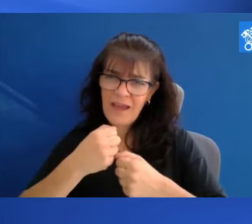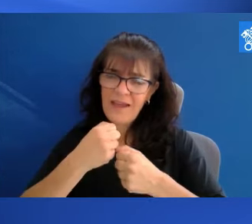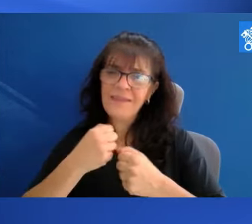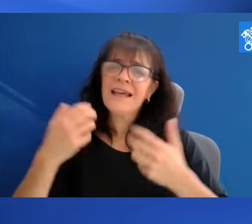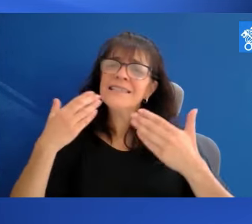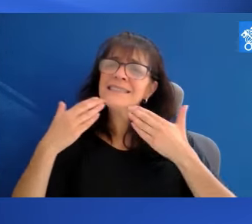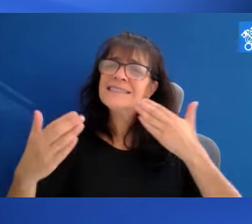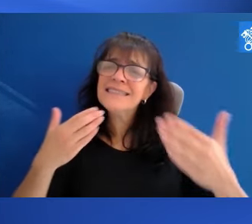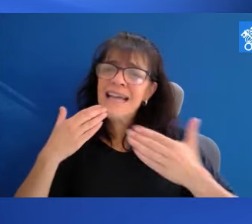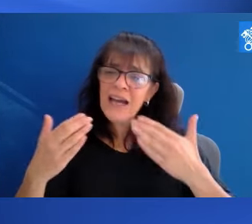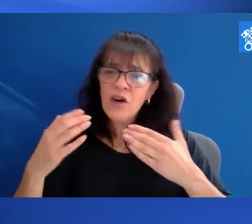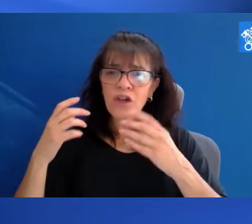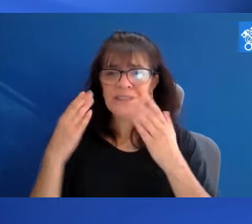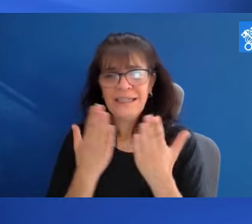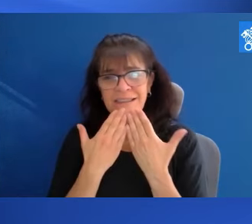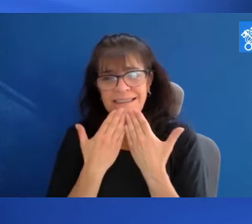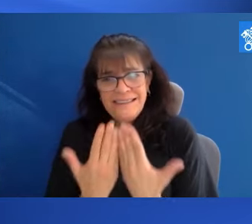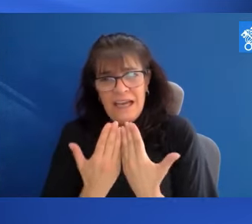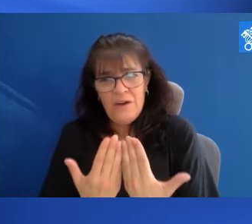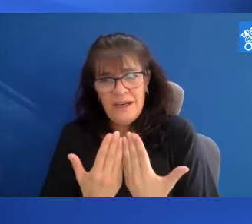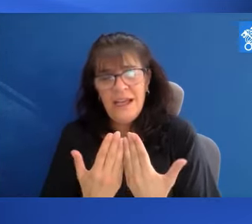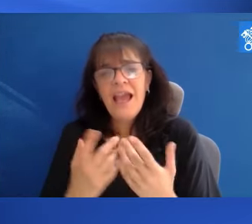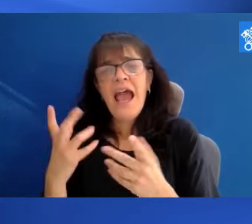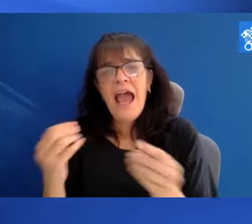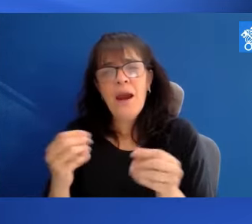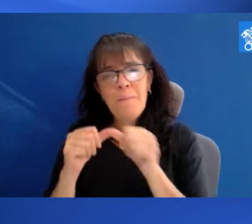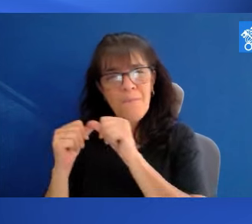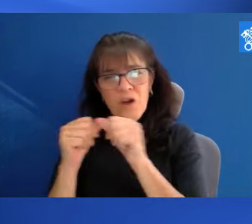charity, and persevering in hope.